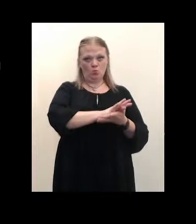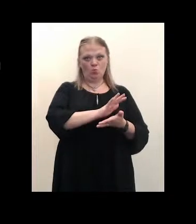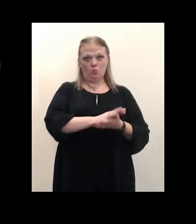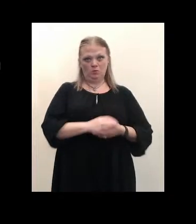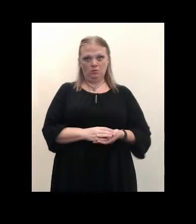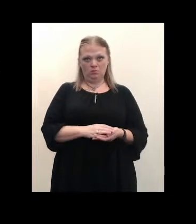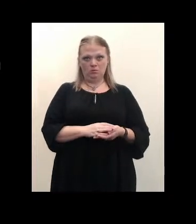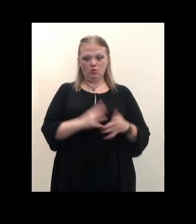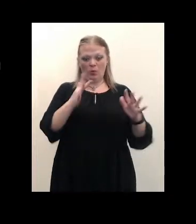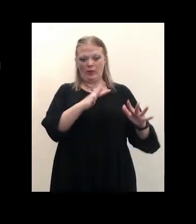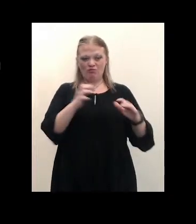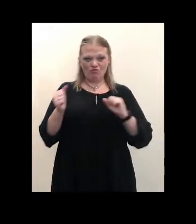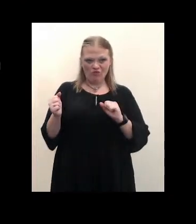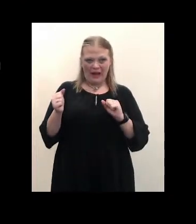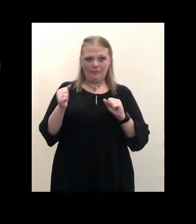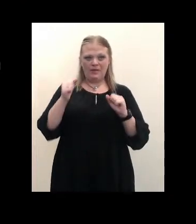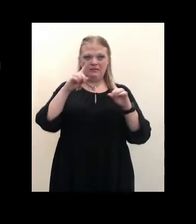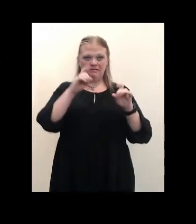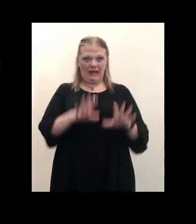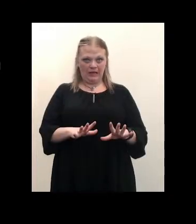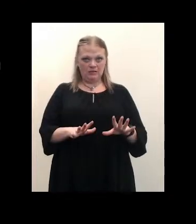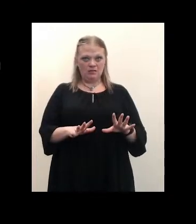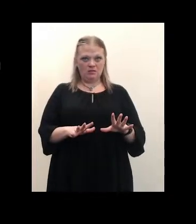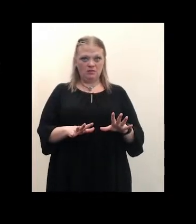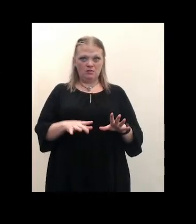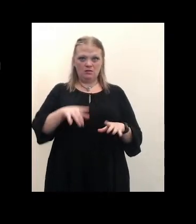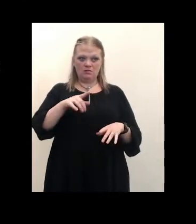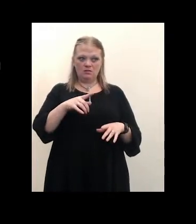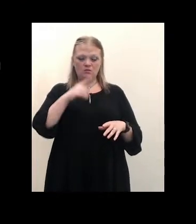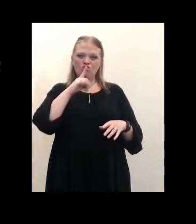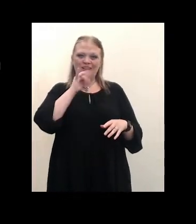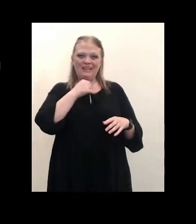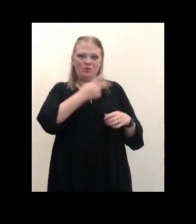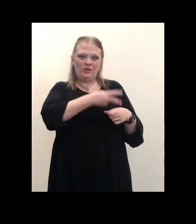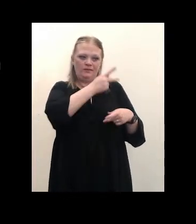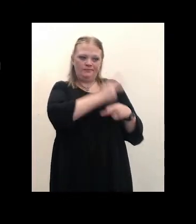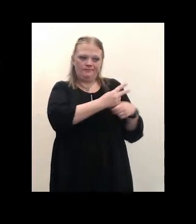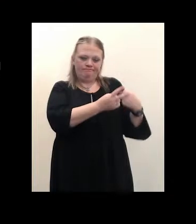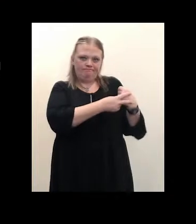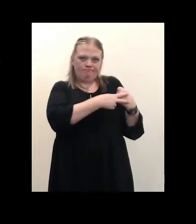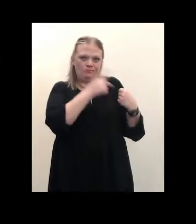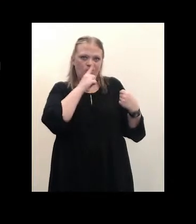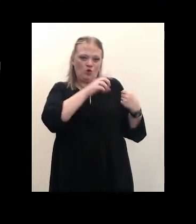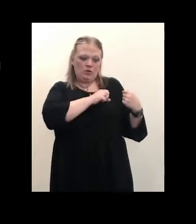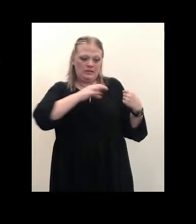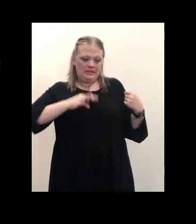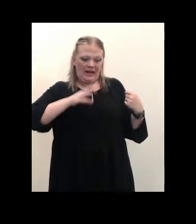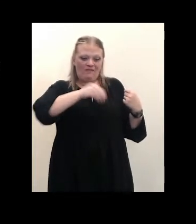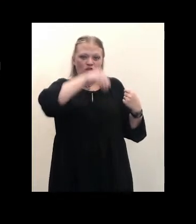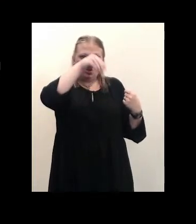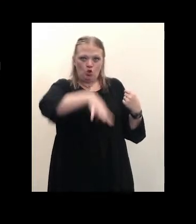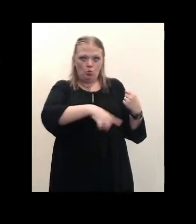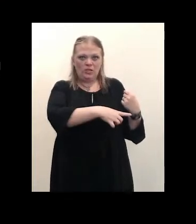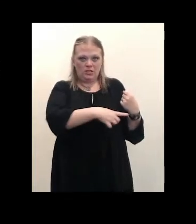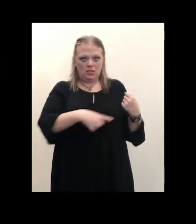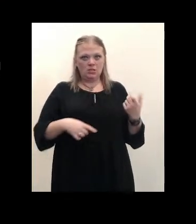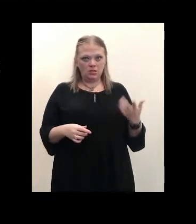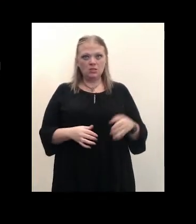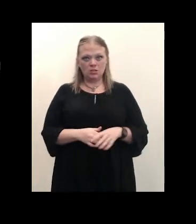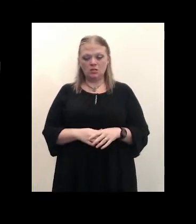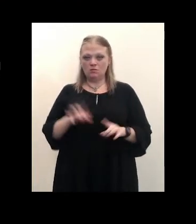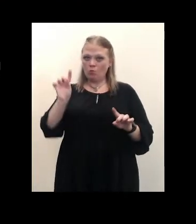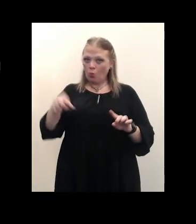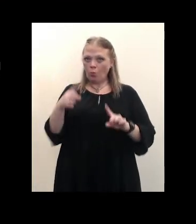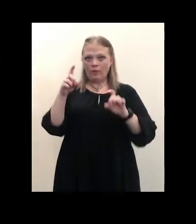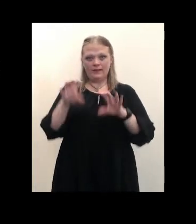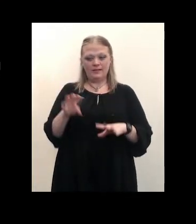rapid nucleic acid amplification tests are really reserved for students and staff in grades K through 12. So again, we're only testing Erie